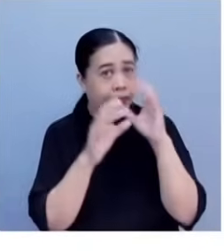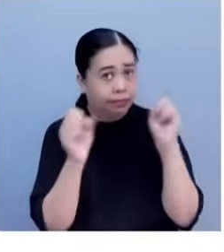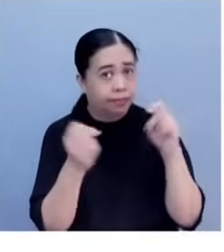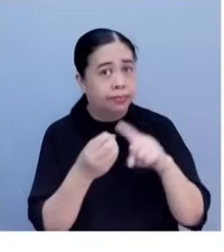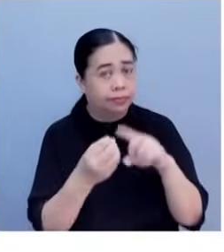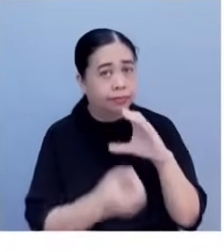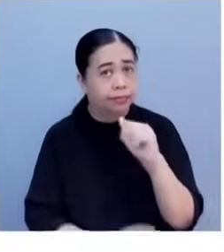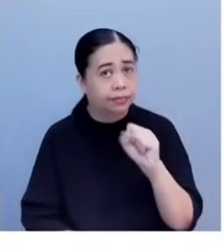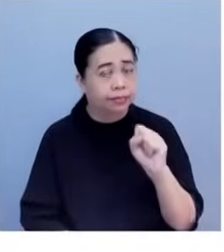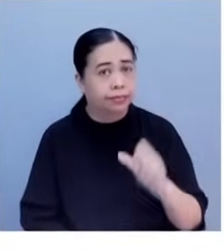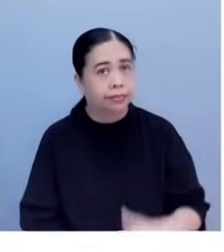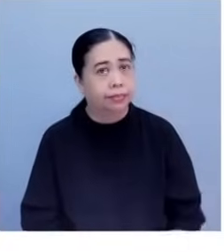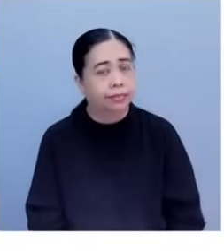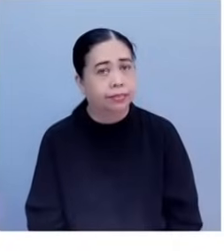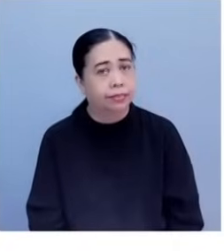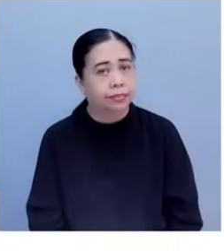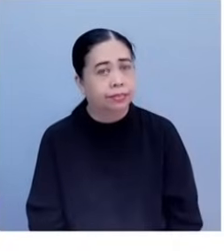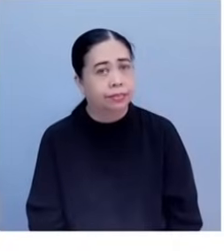case?